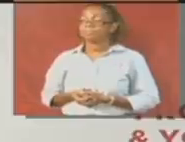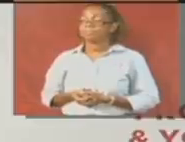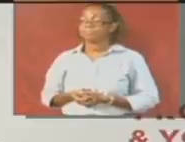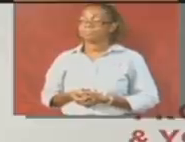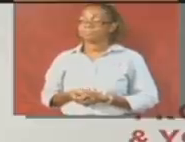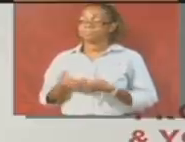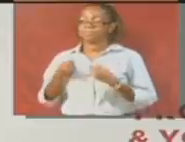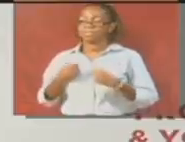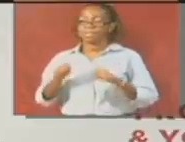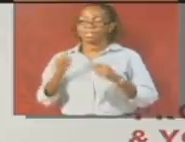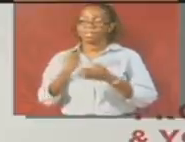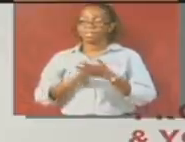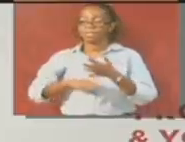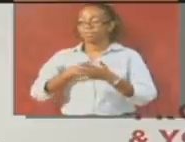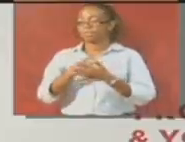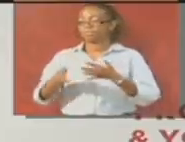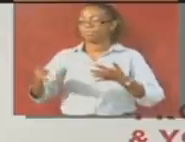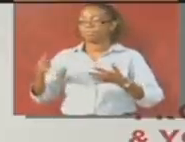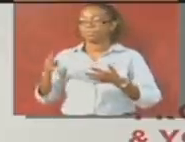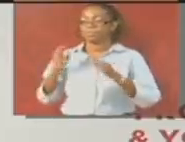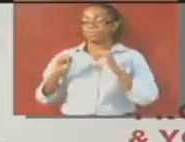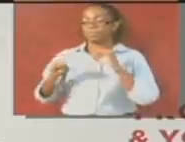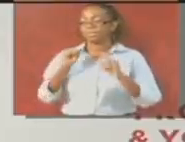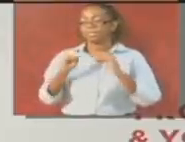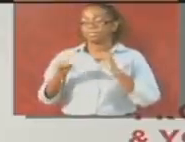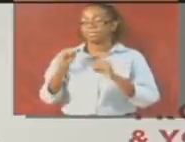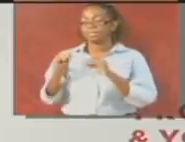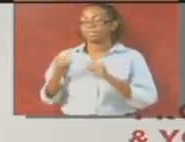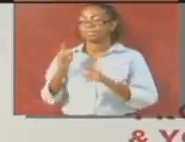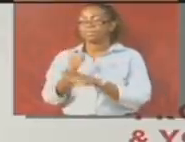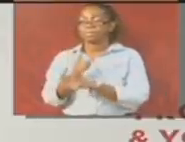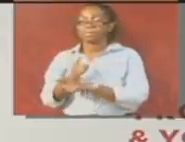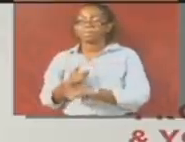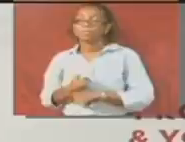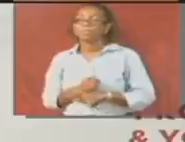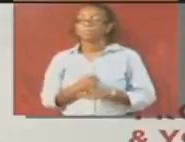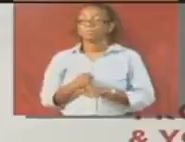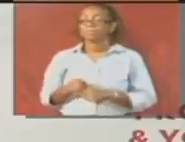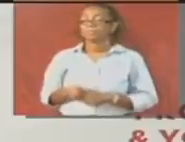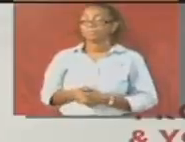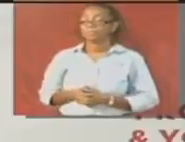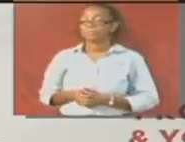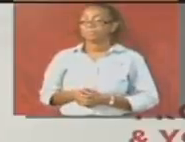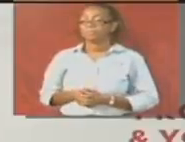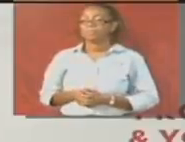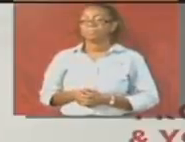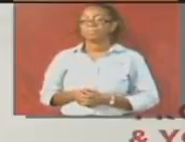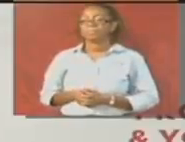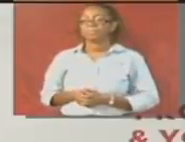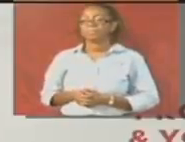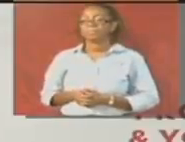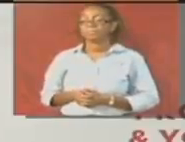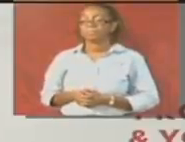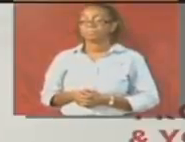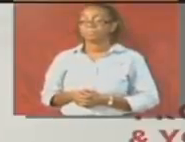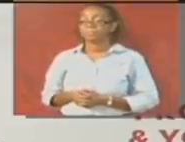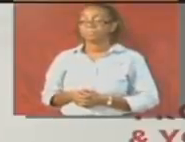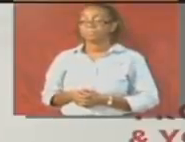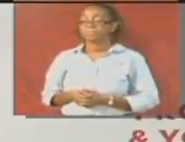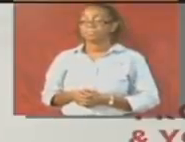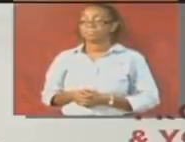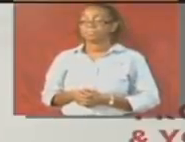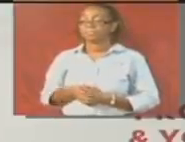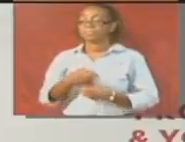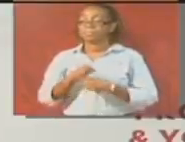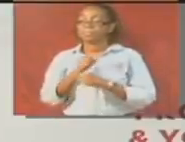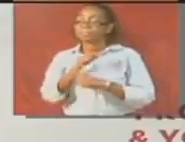we optimize the time between one dose and the next, while still remaining within the viability of the batch